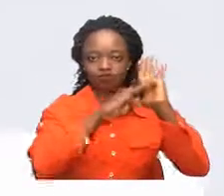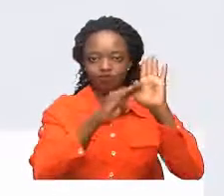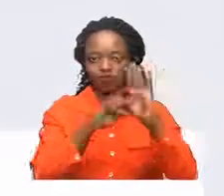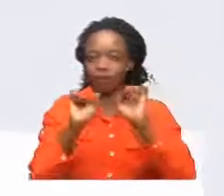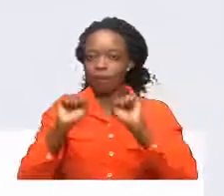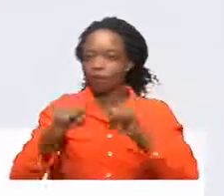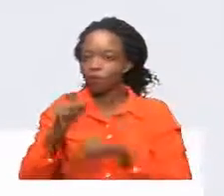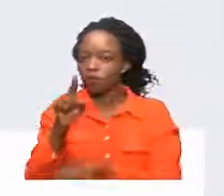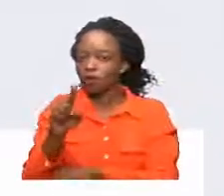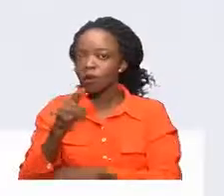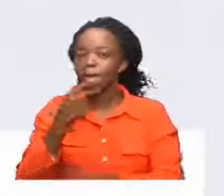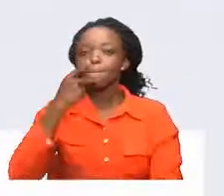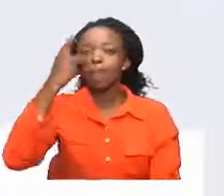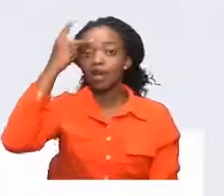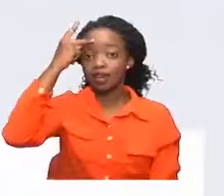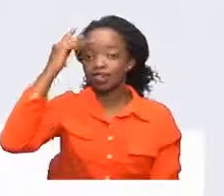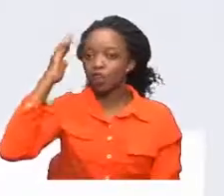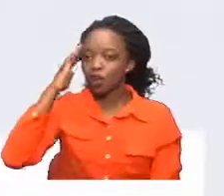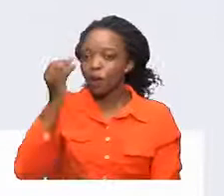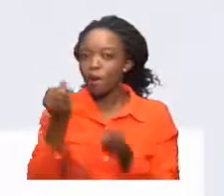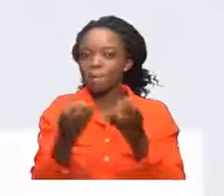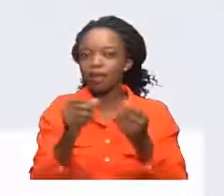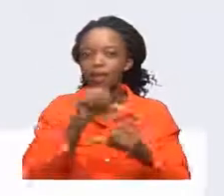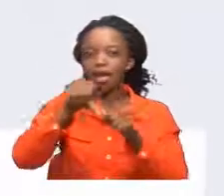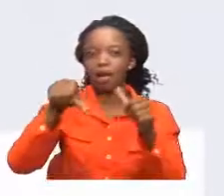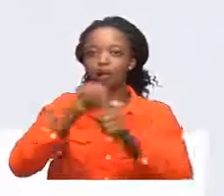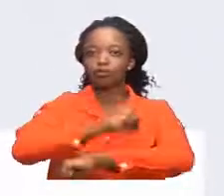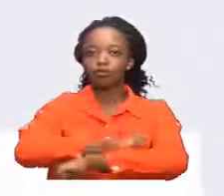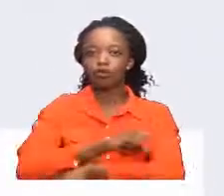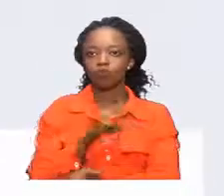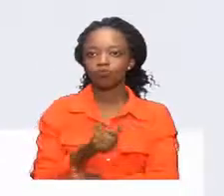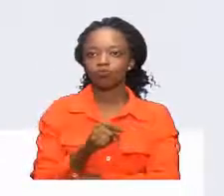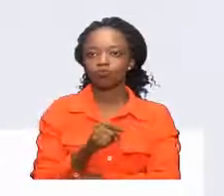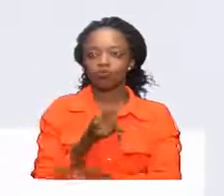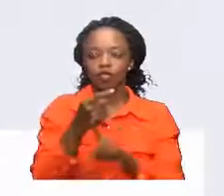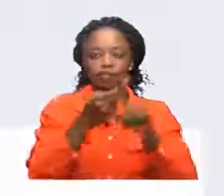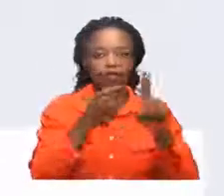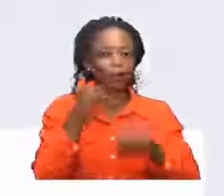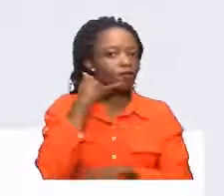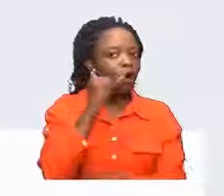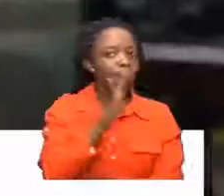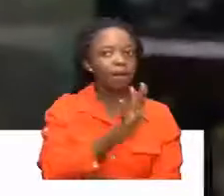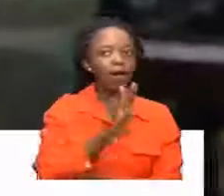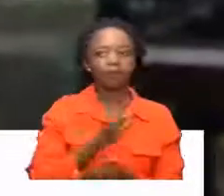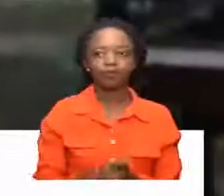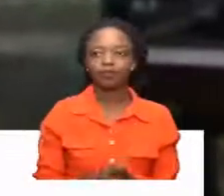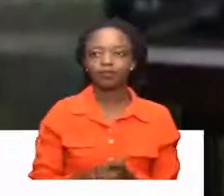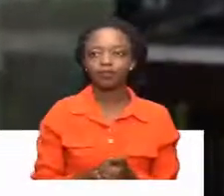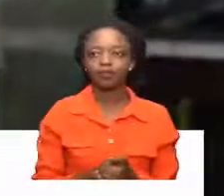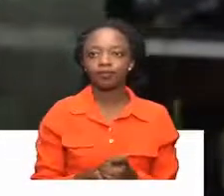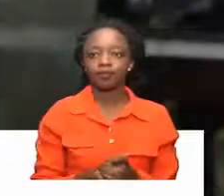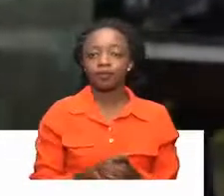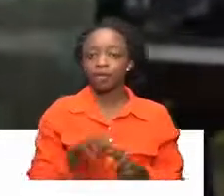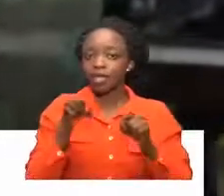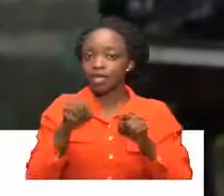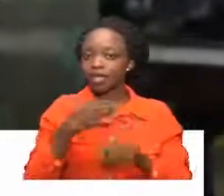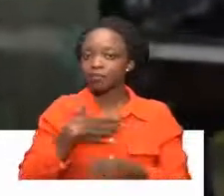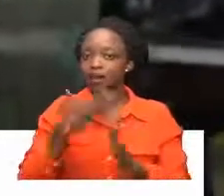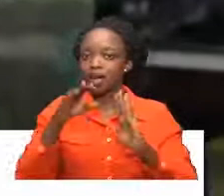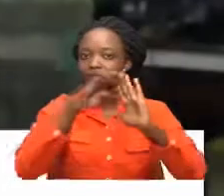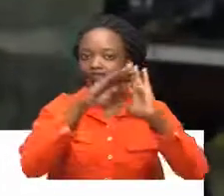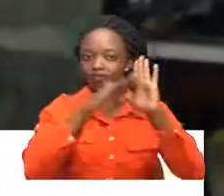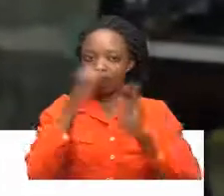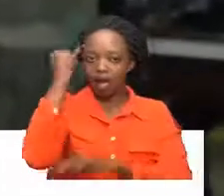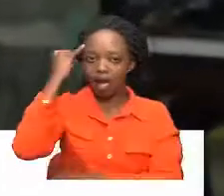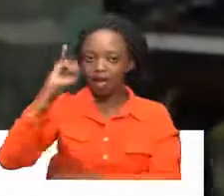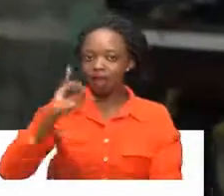inayomwezesha mzazi kujua mengi kuhusiana na shule hii kutoka kwenye simu yake. This is my application that